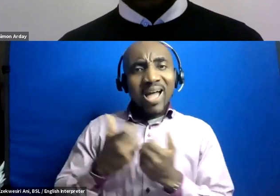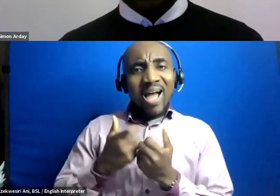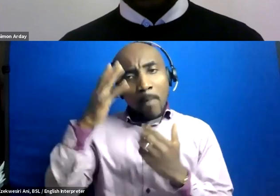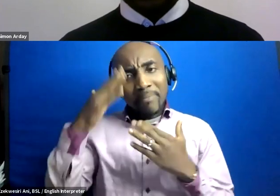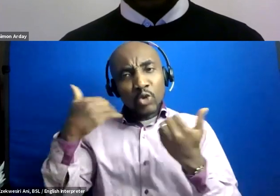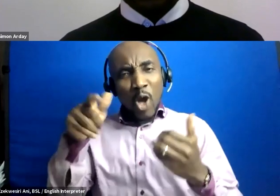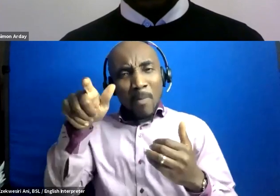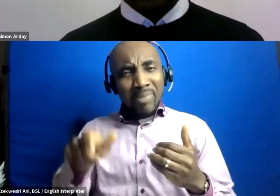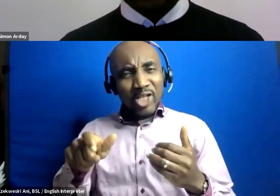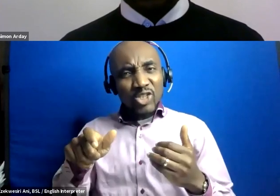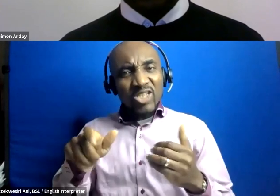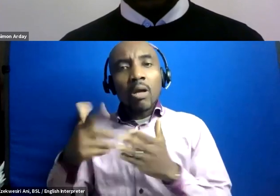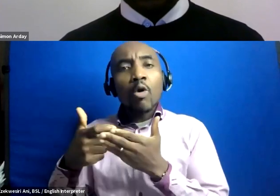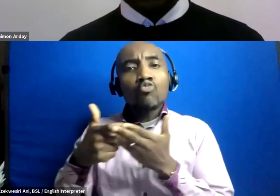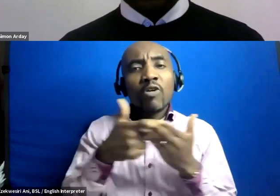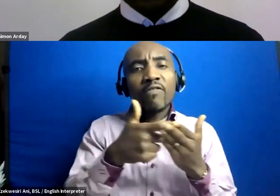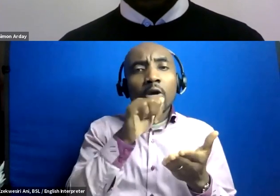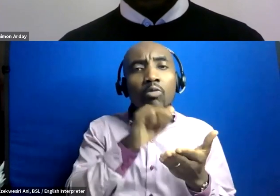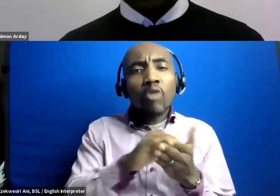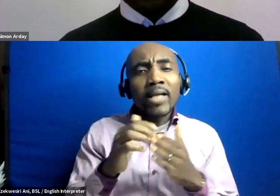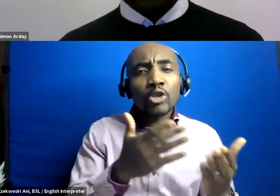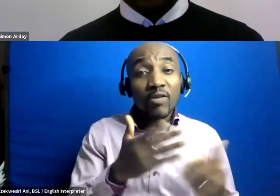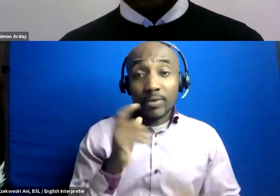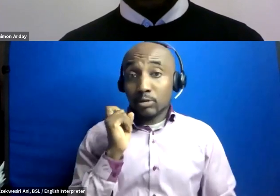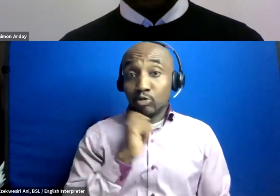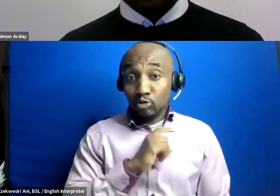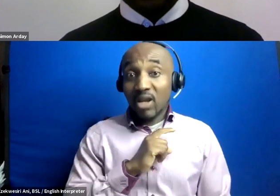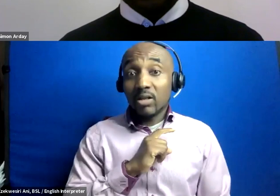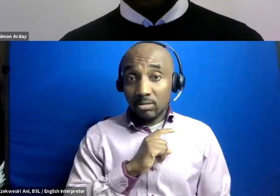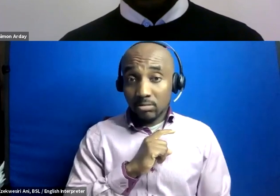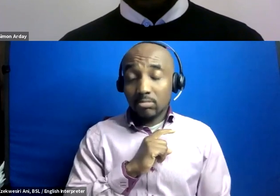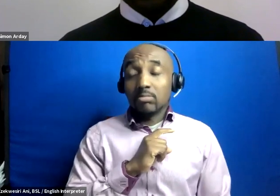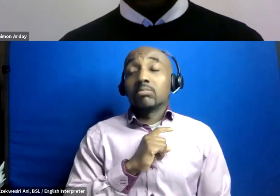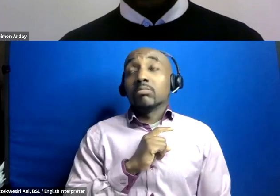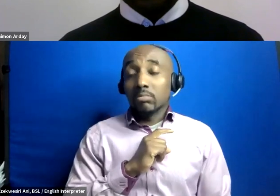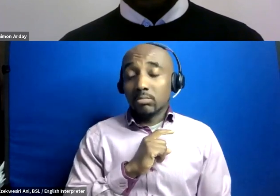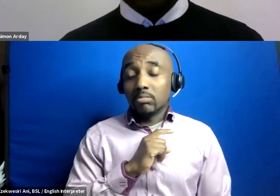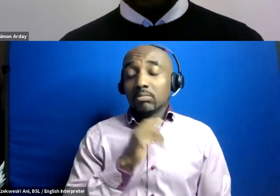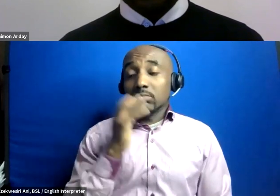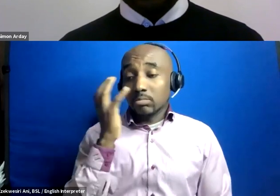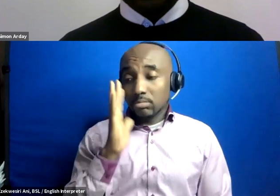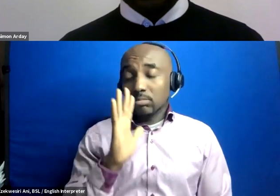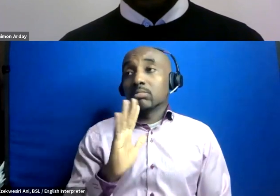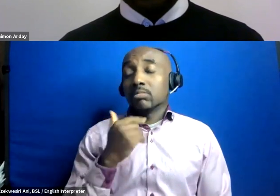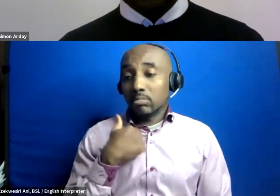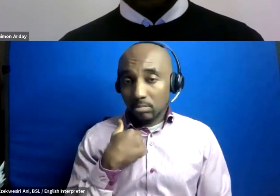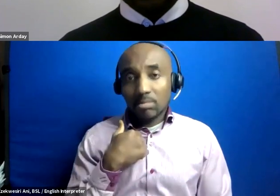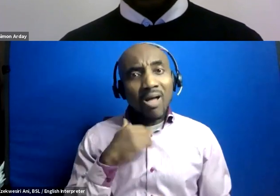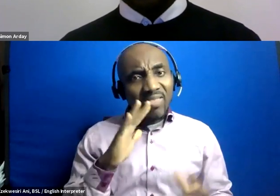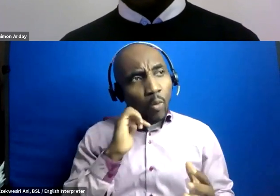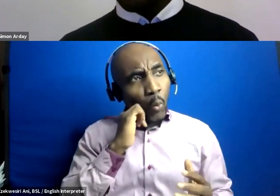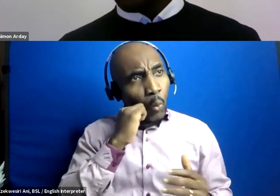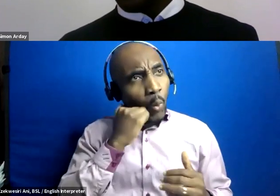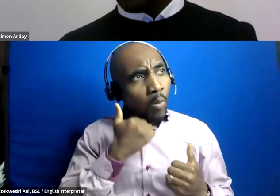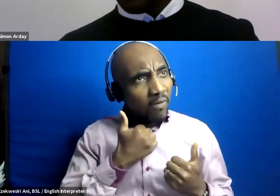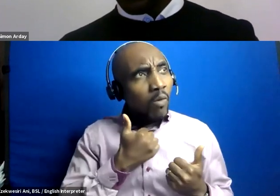the right services that I needed. And naturally, that was warming to me, but it was